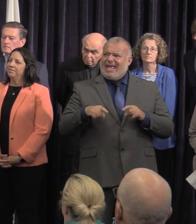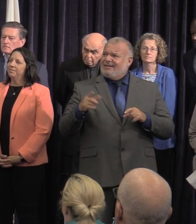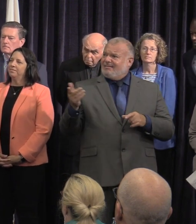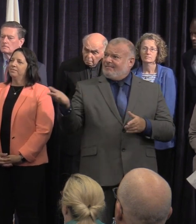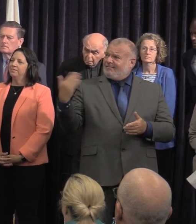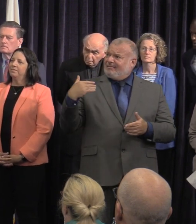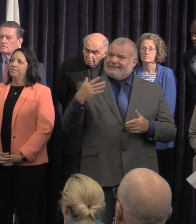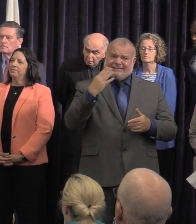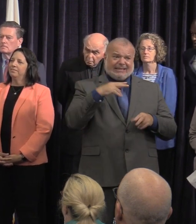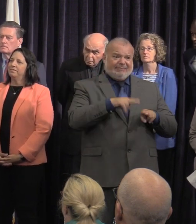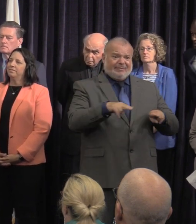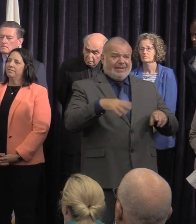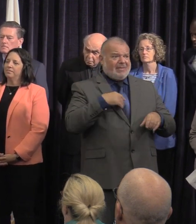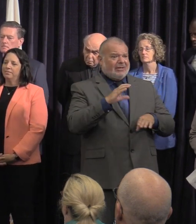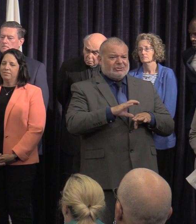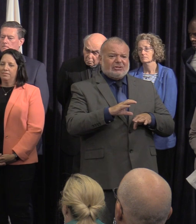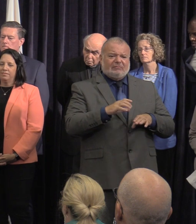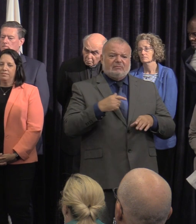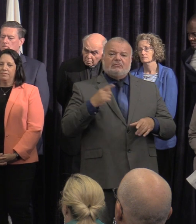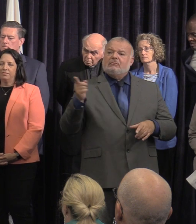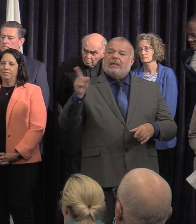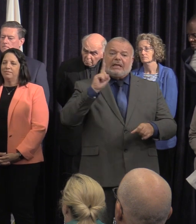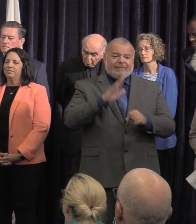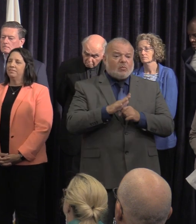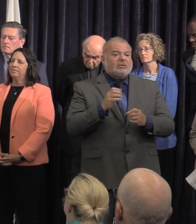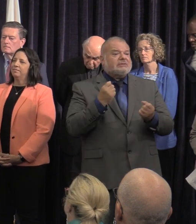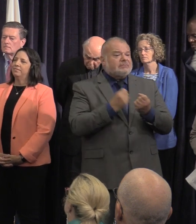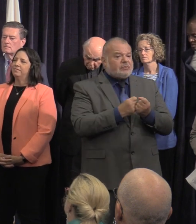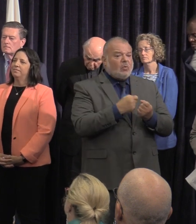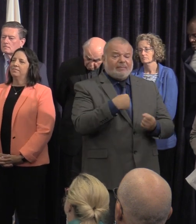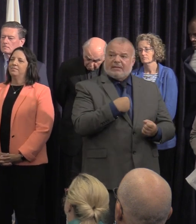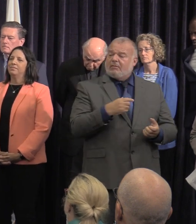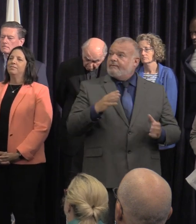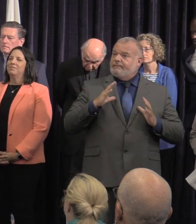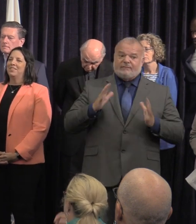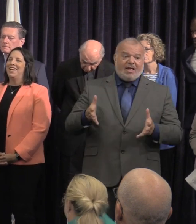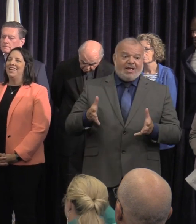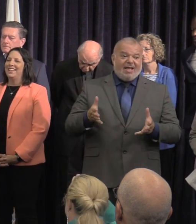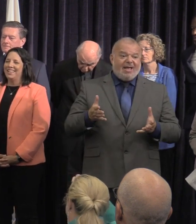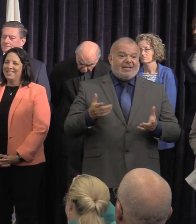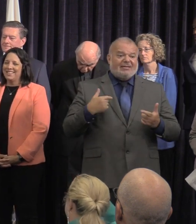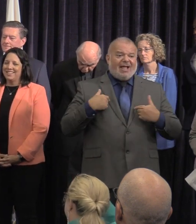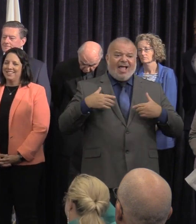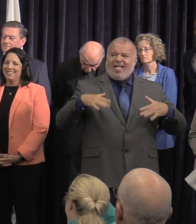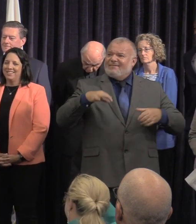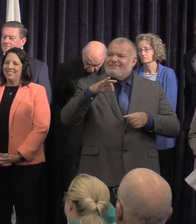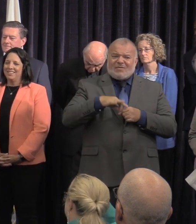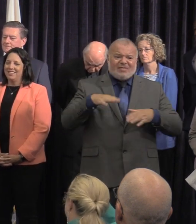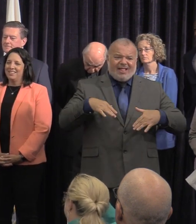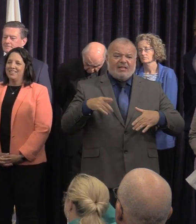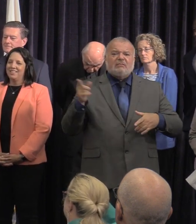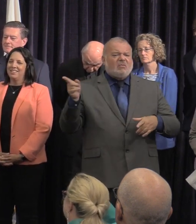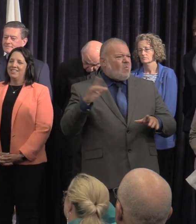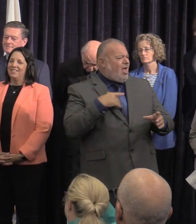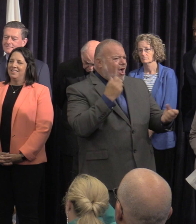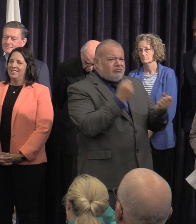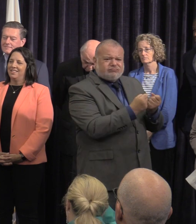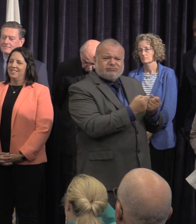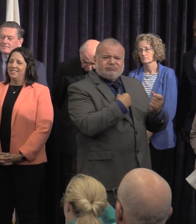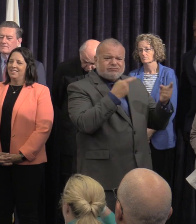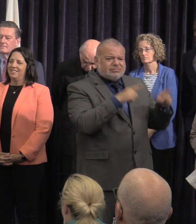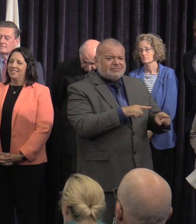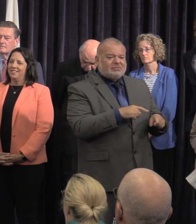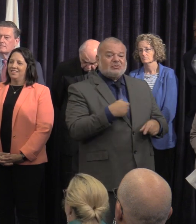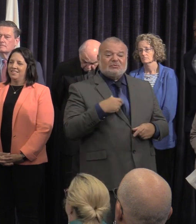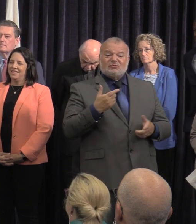time. But they pledged support to us even before we said we were gonna do this. And so I'm gonna miss people's